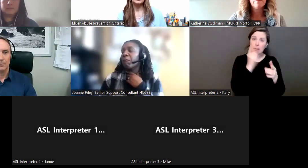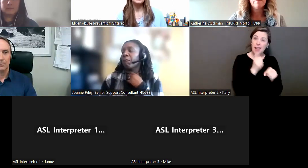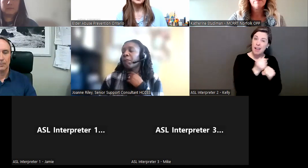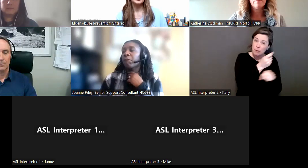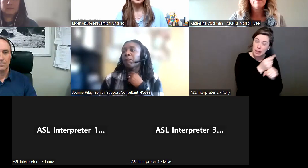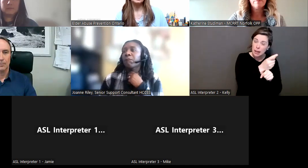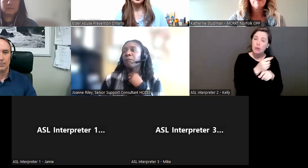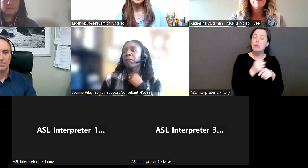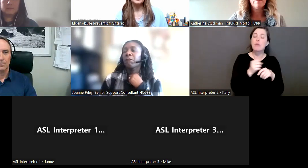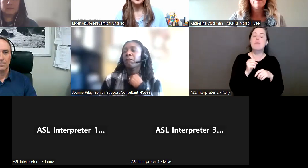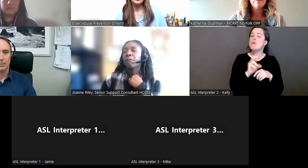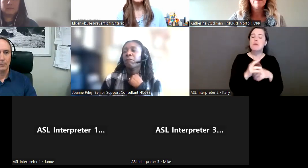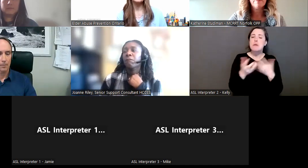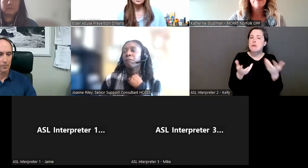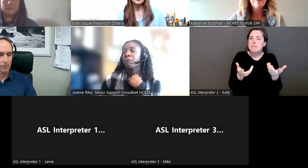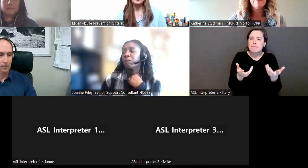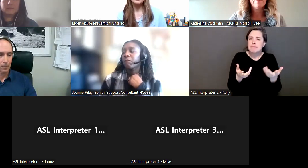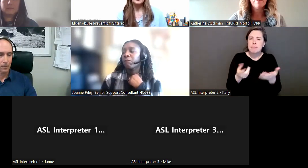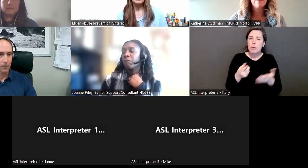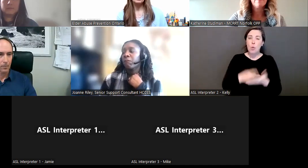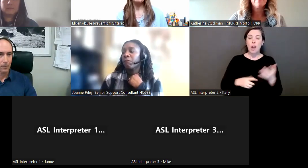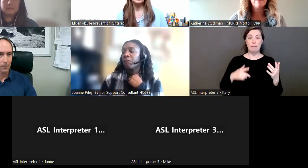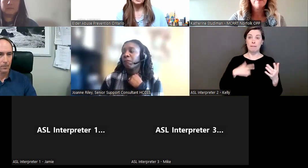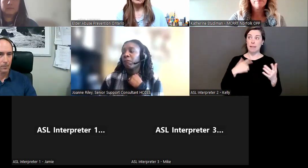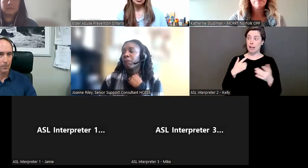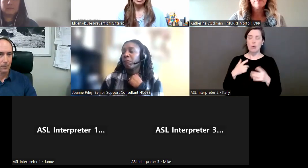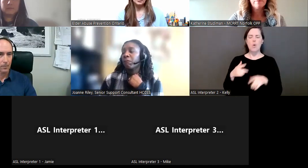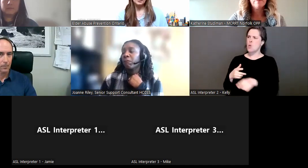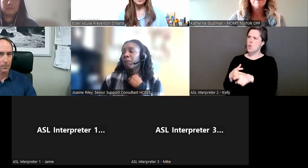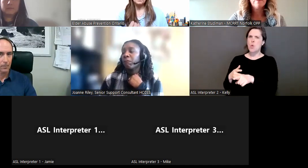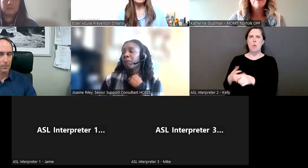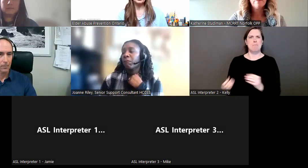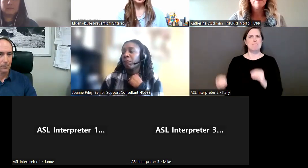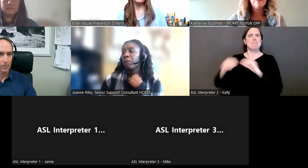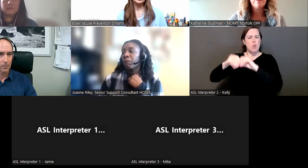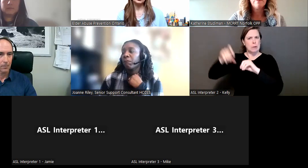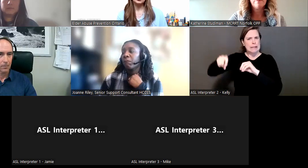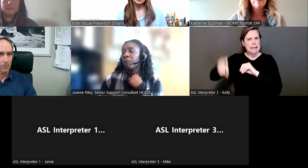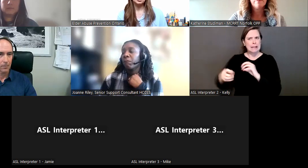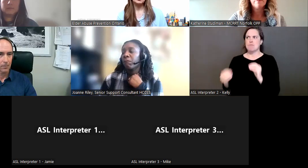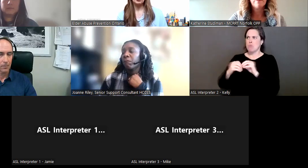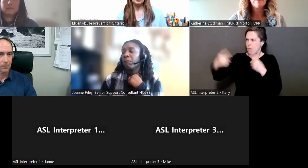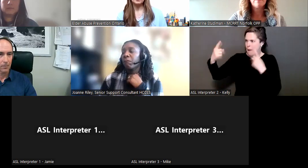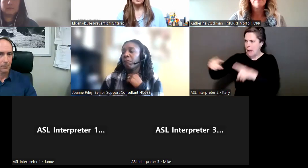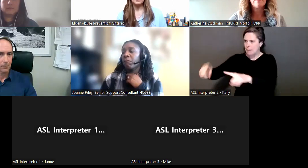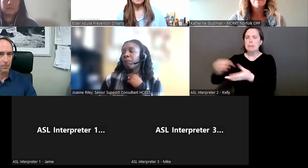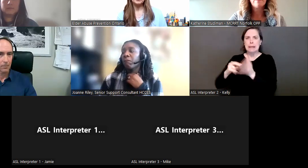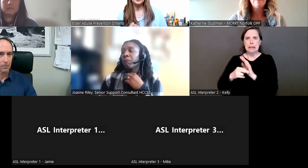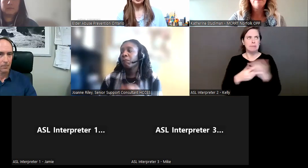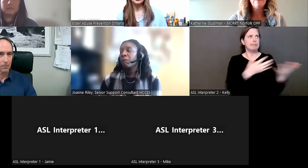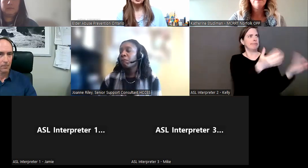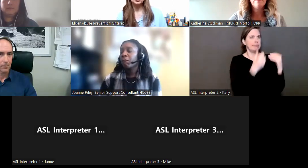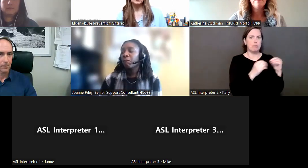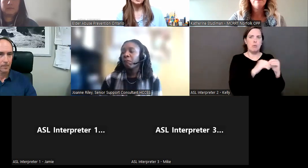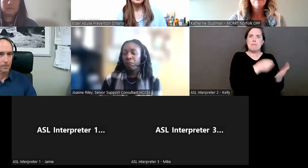increased need that we're seeing in the communities that's saying, yes, we need to have more funding and more allocation of resources to support